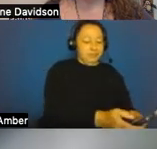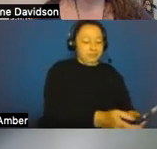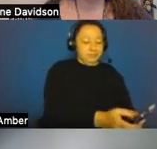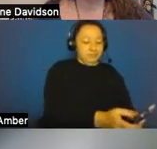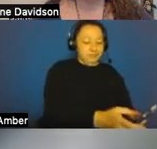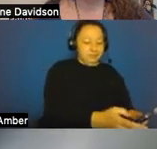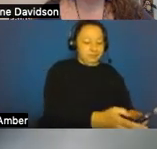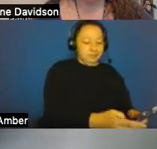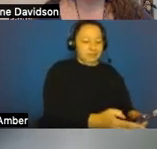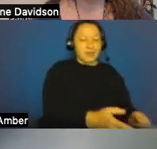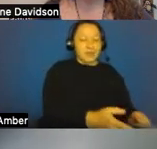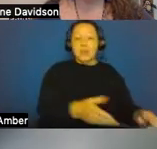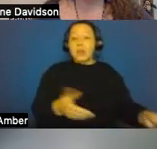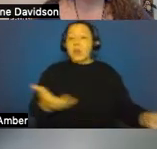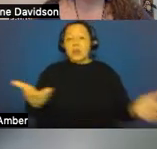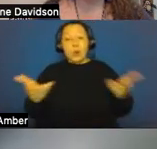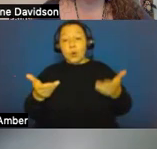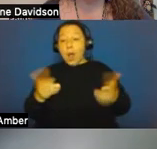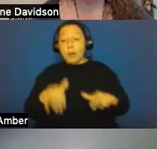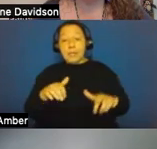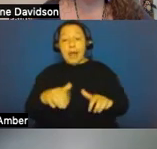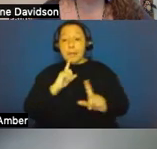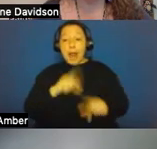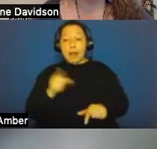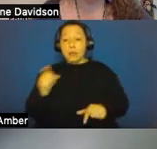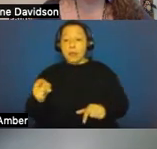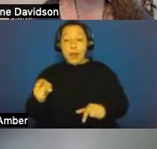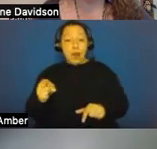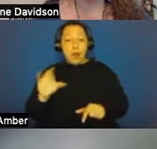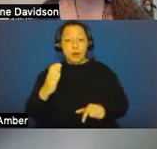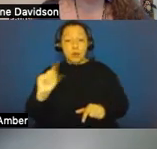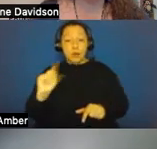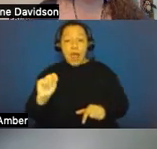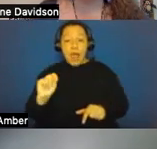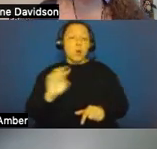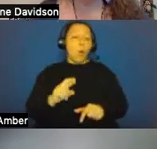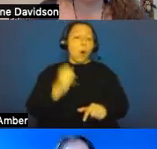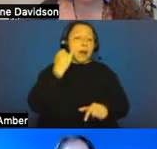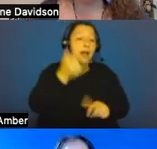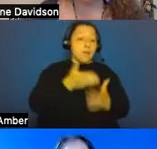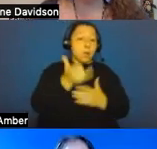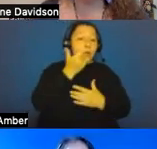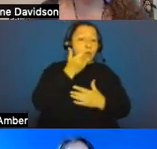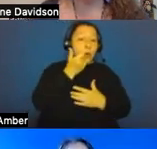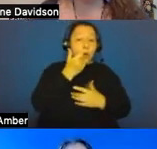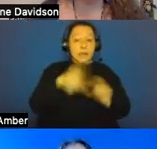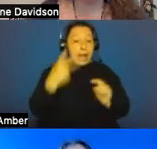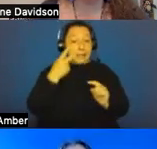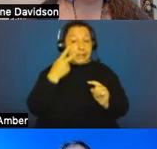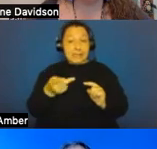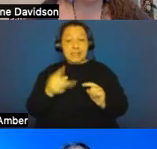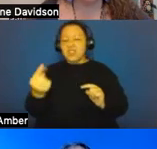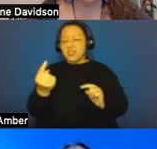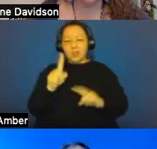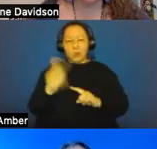You're welcome to type it in the chat too if you're on the phone and unable to see the, this is just a question asking about your familiarity